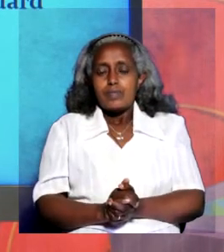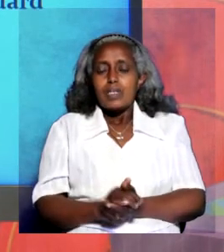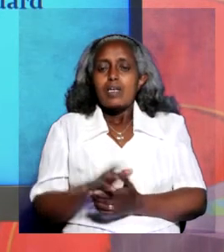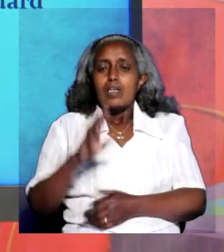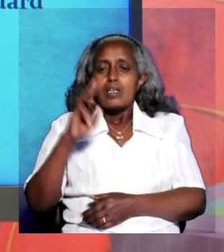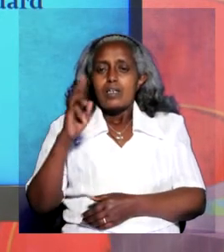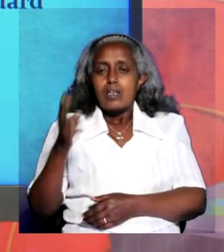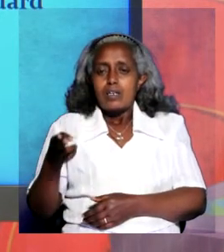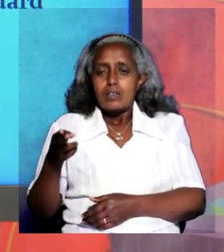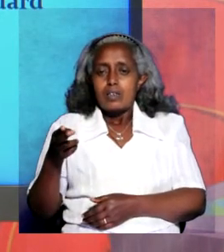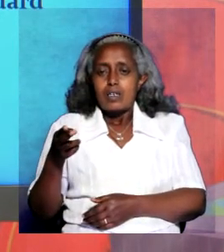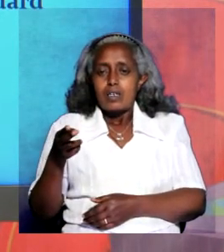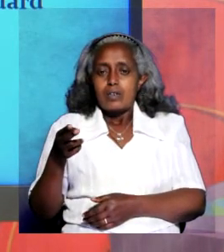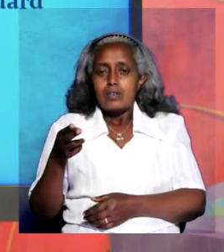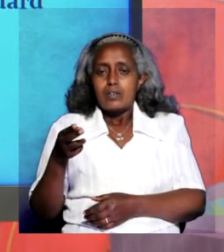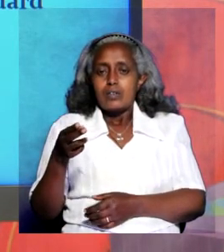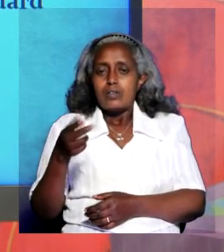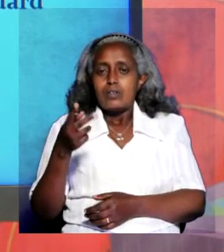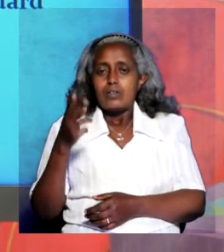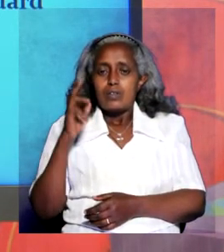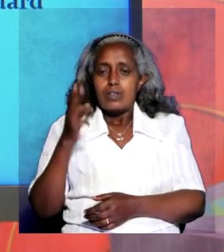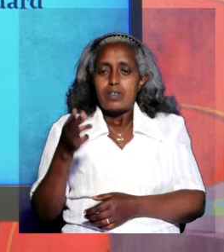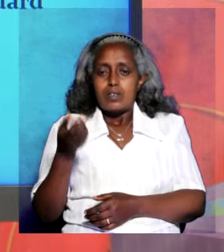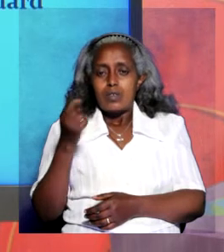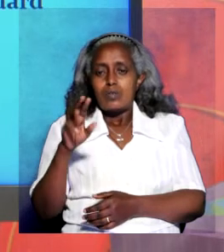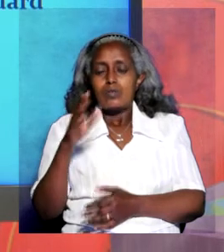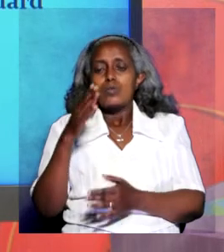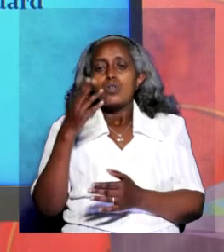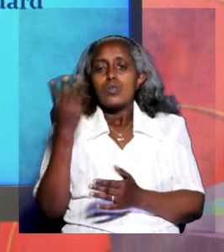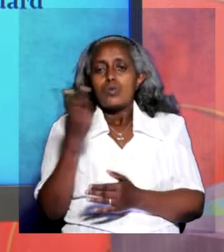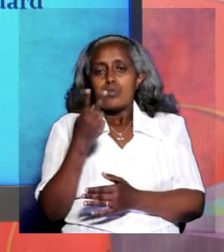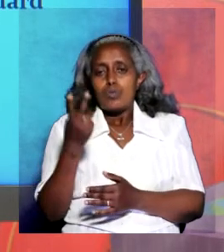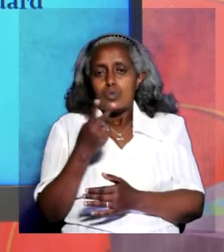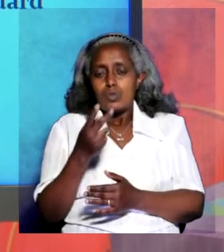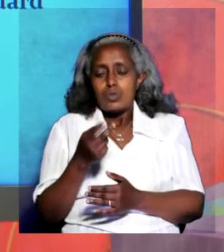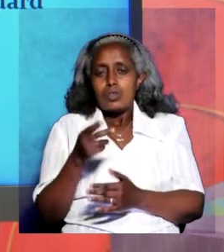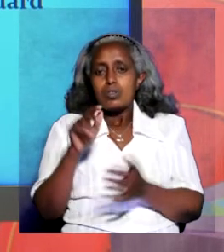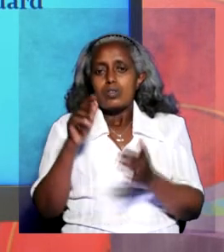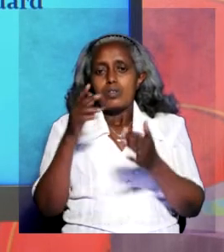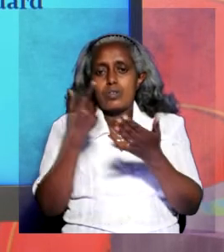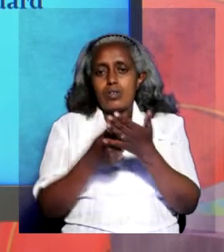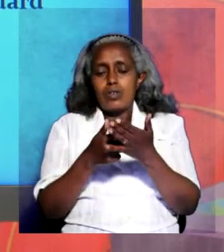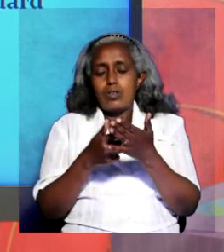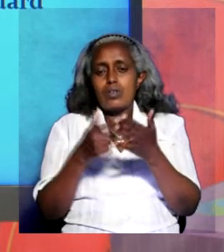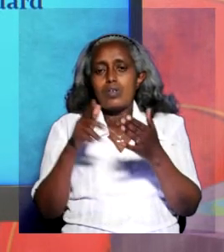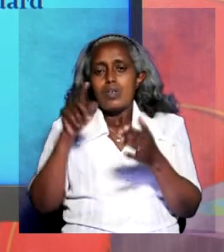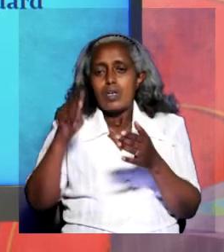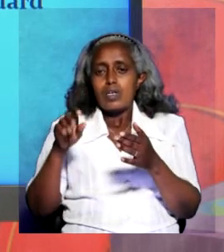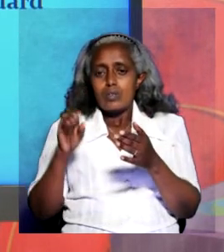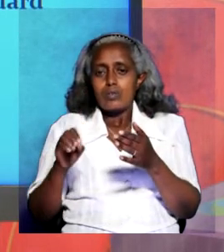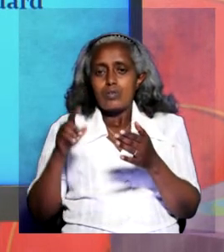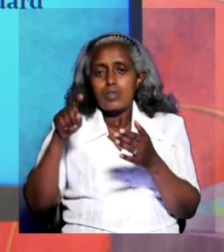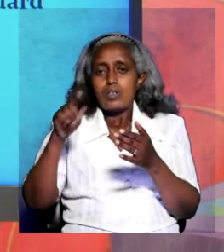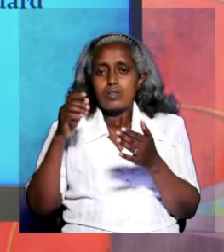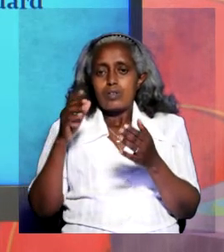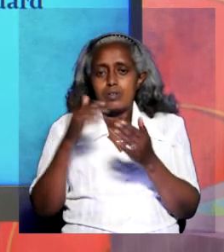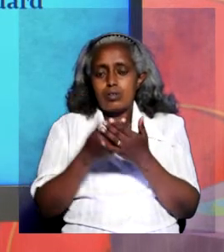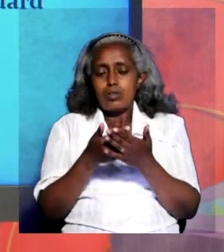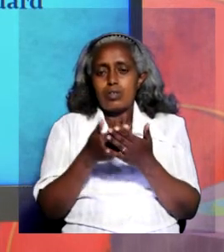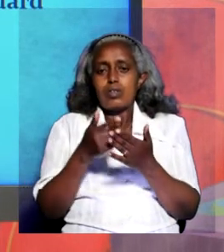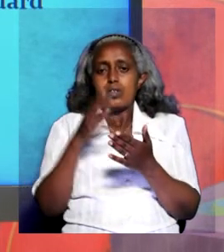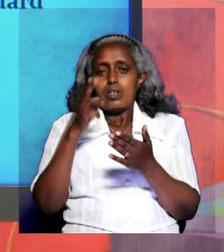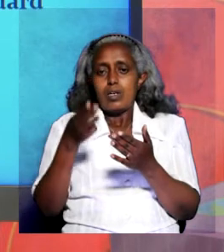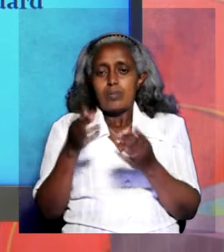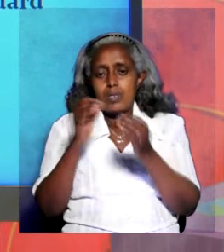Lambda, we can equate. We have lambda on both upper and lower part. X is equal to x naught plus lambda a. From this, we can